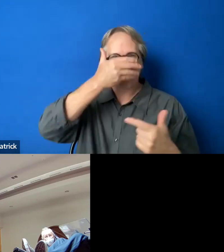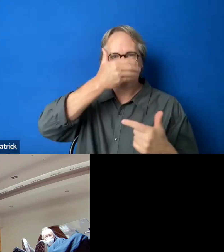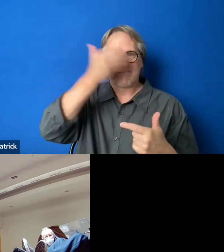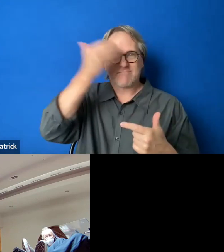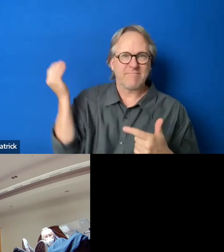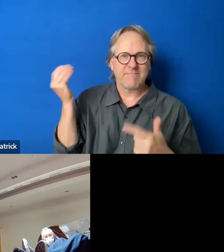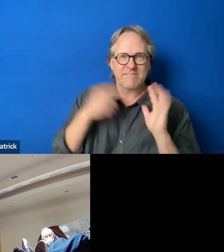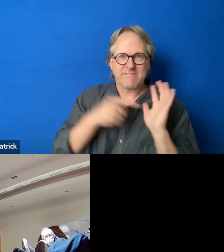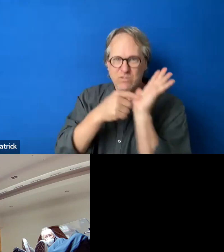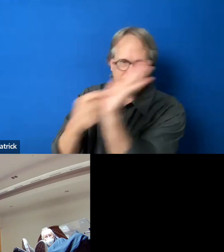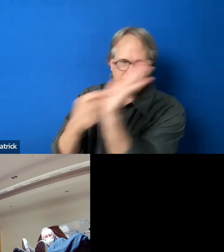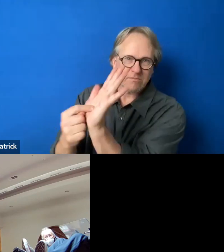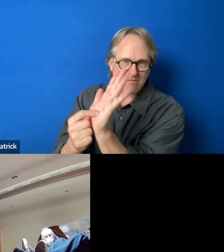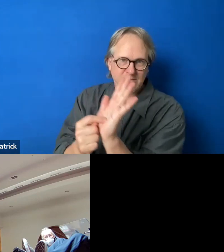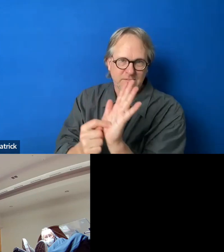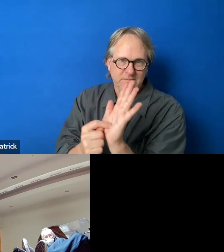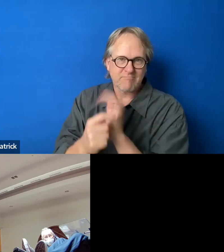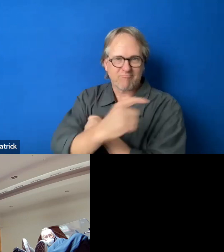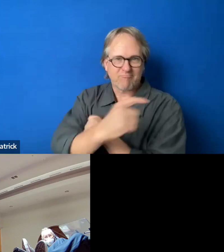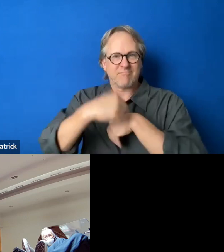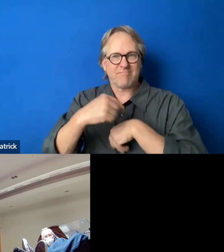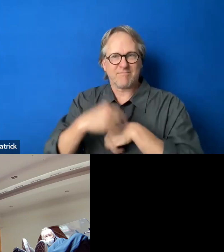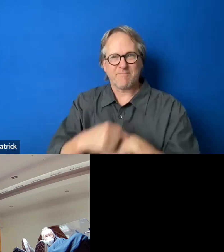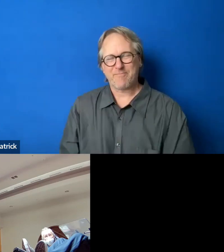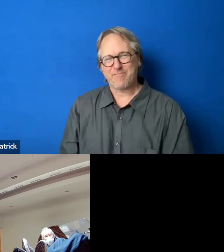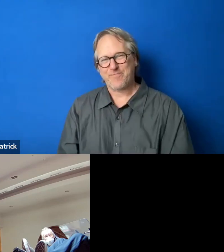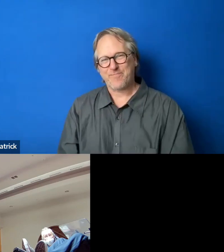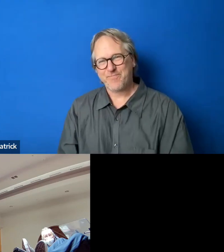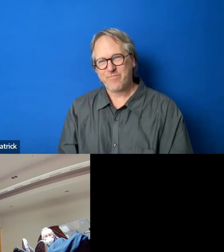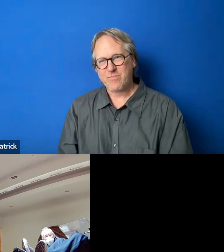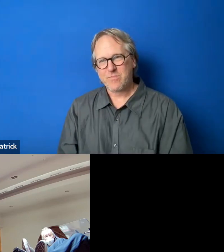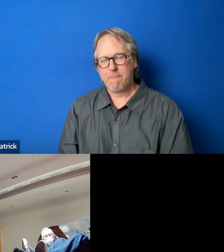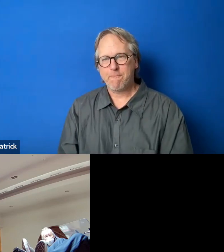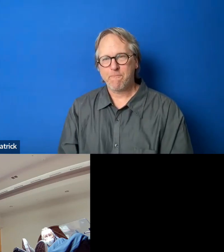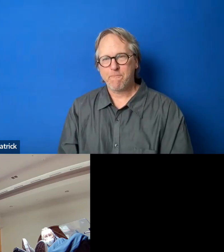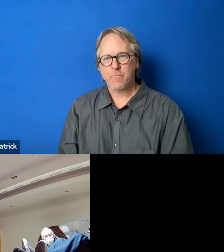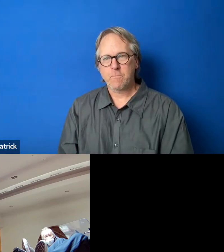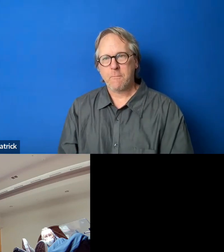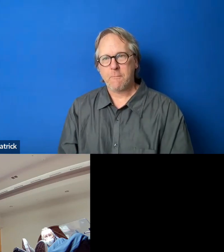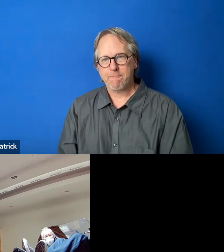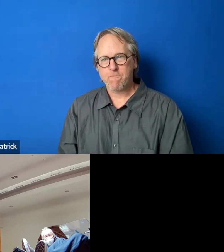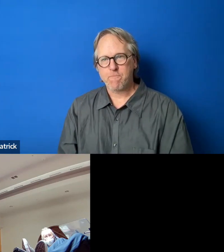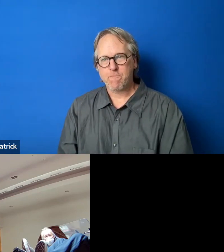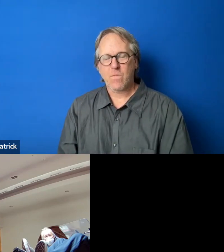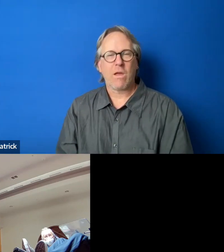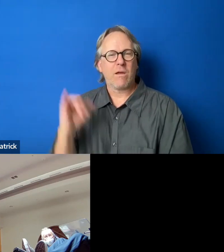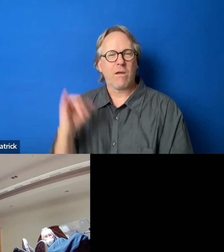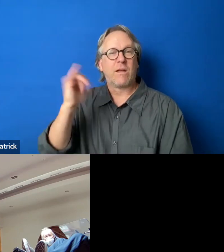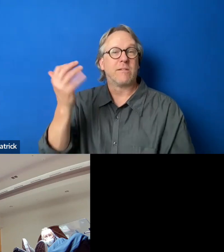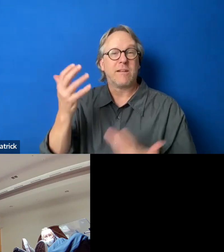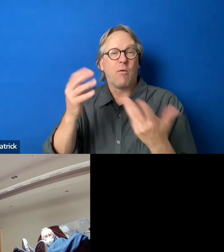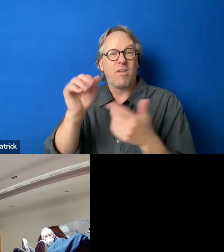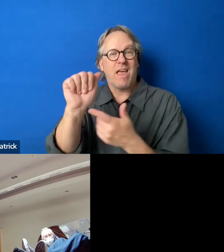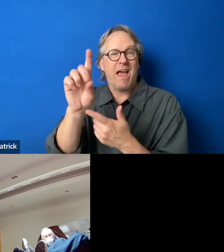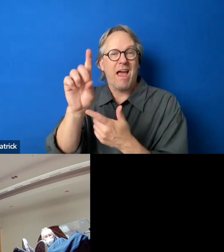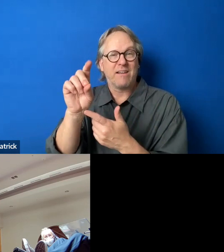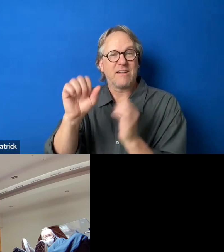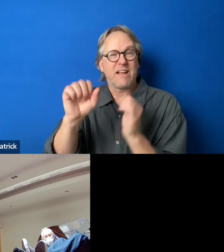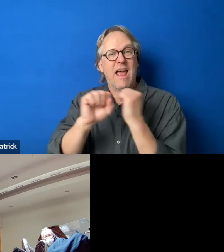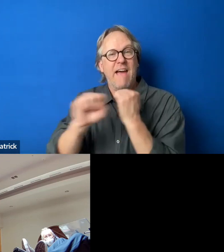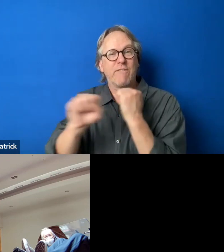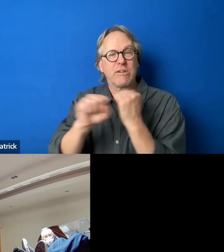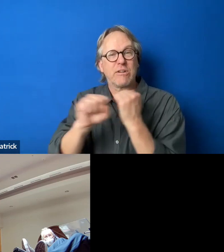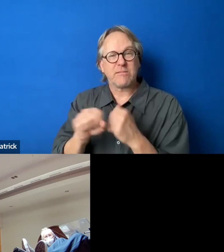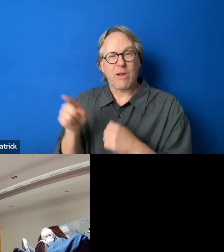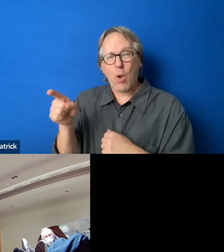you know, when somebody has, you know, an advertisement and, oh, look, here's a disabled person, you know, and I look at that thing and I